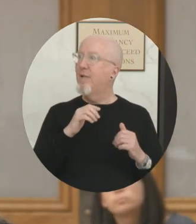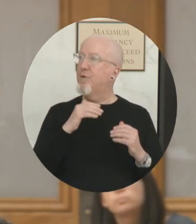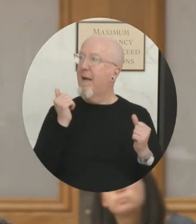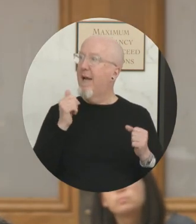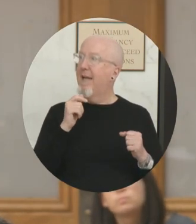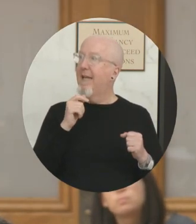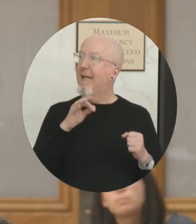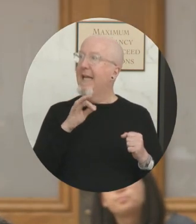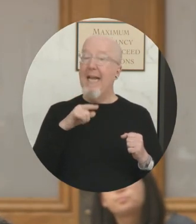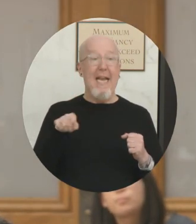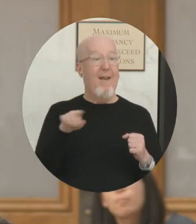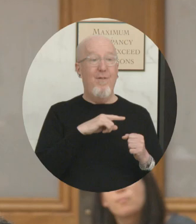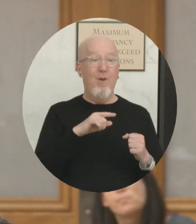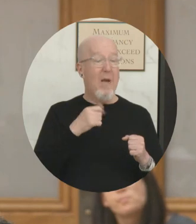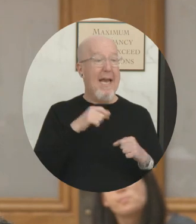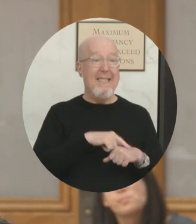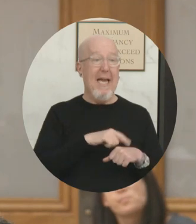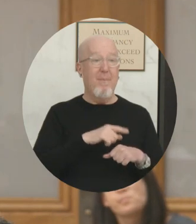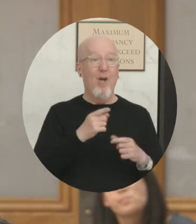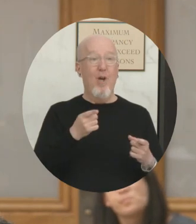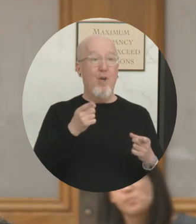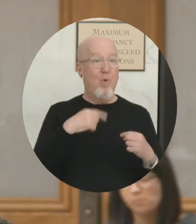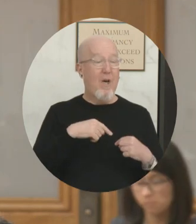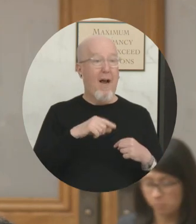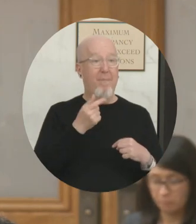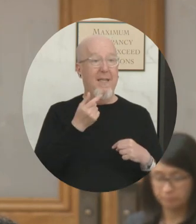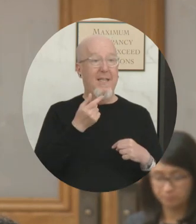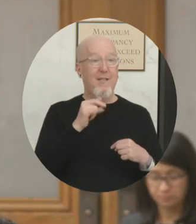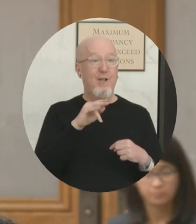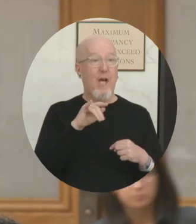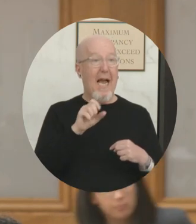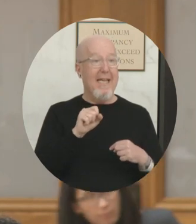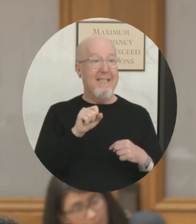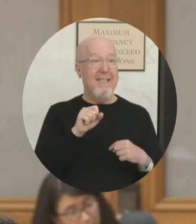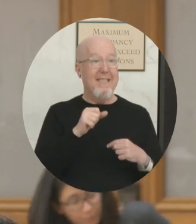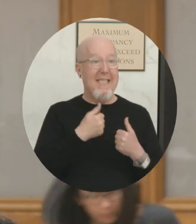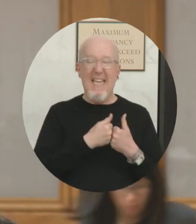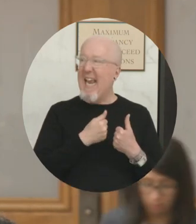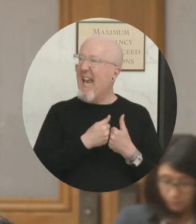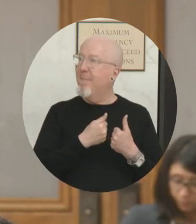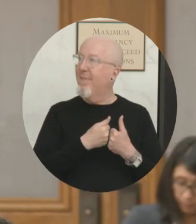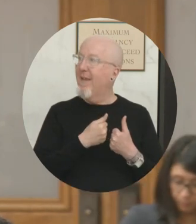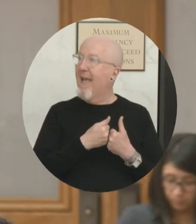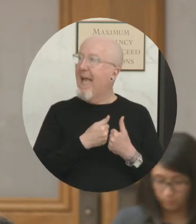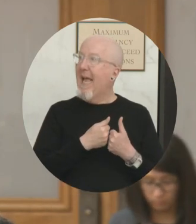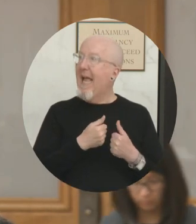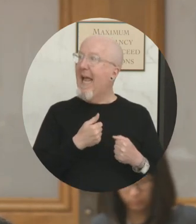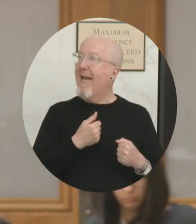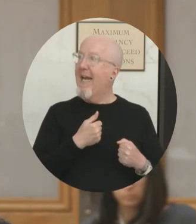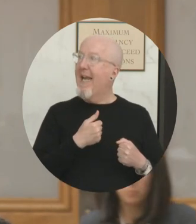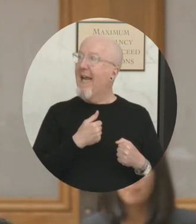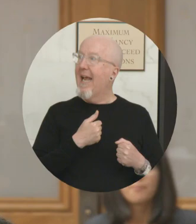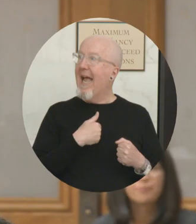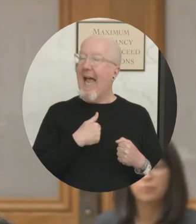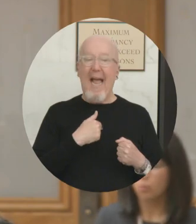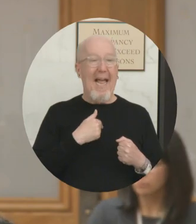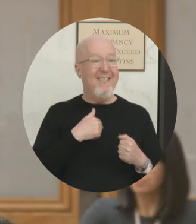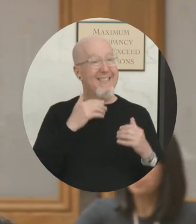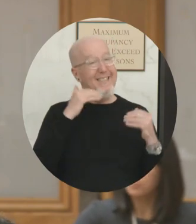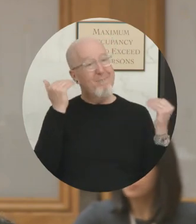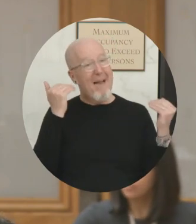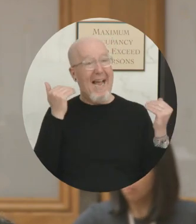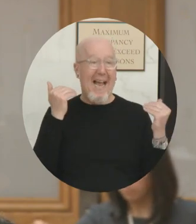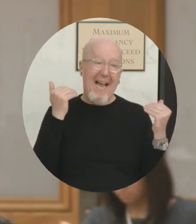come to the Giants game, I work on the elevator and have my elevator music and just smile, make people